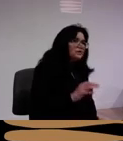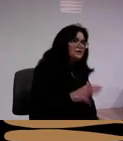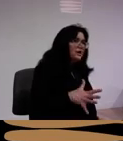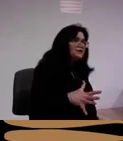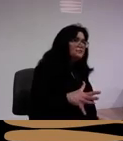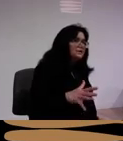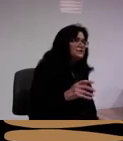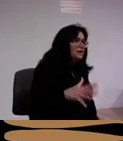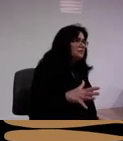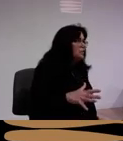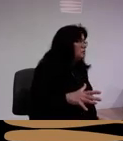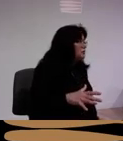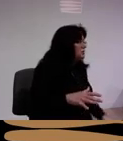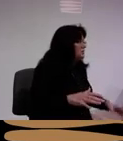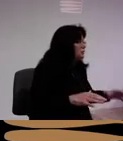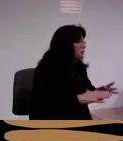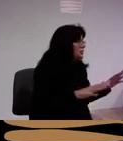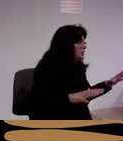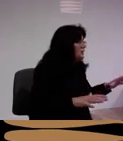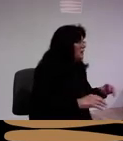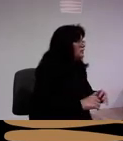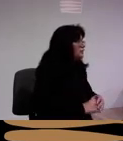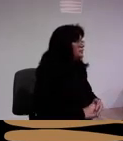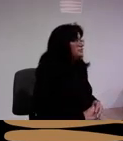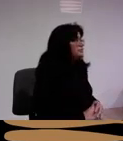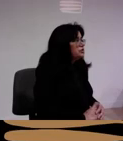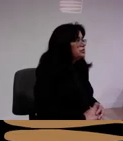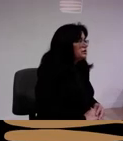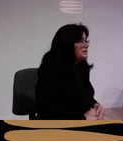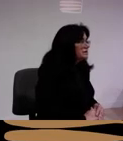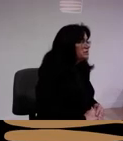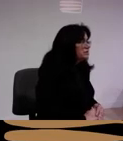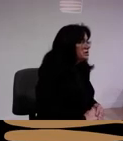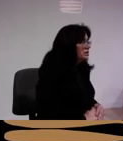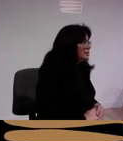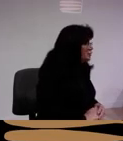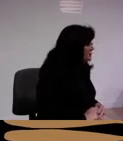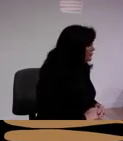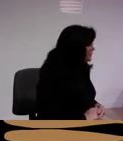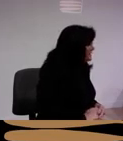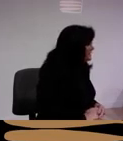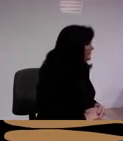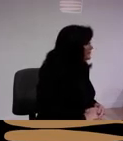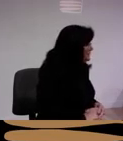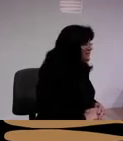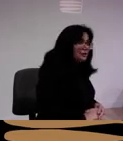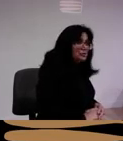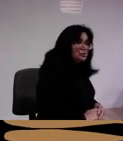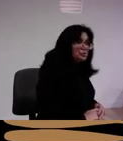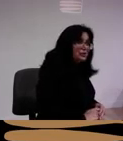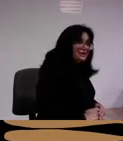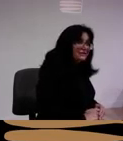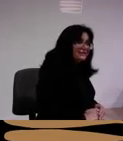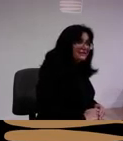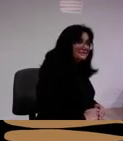things that really attracted me to anthropology, probably over other forms of the social sciences, was its ability to tell a